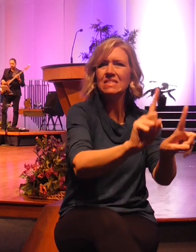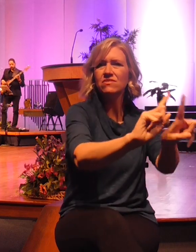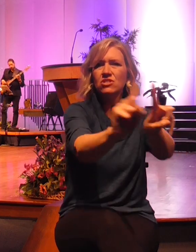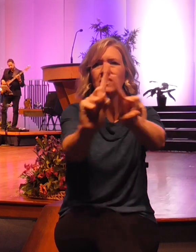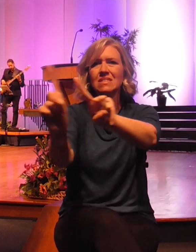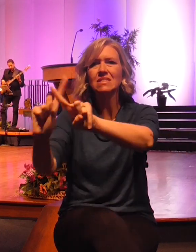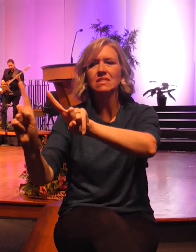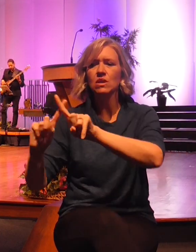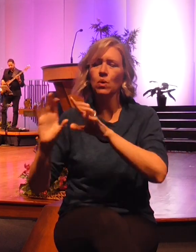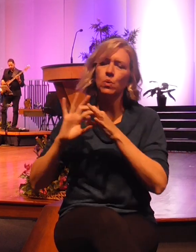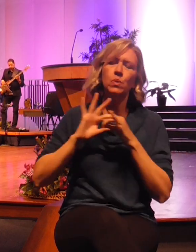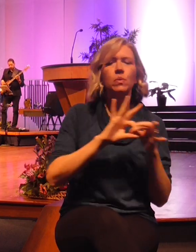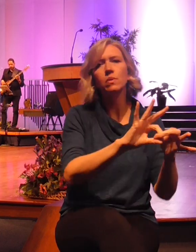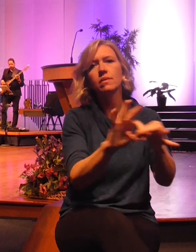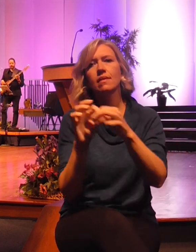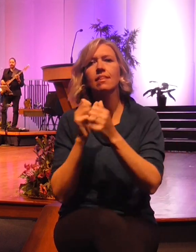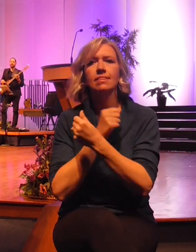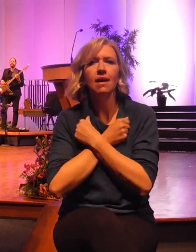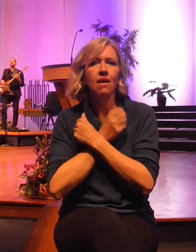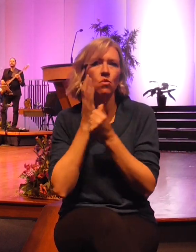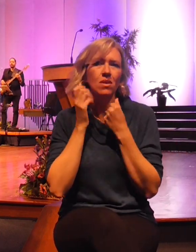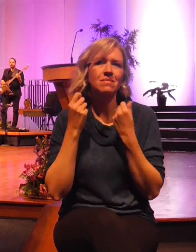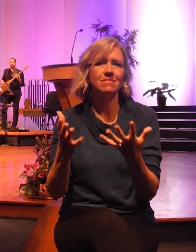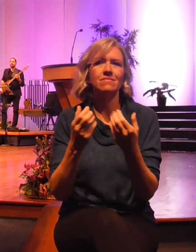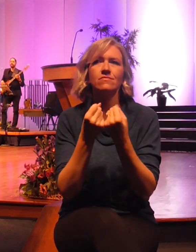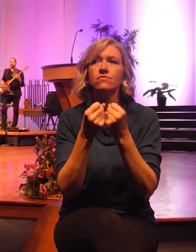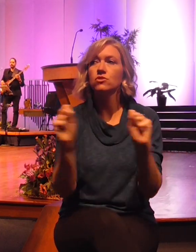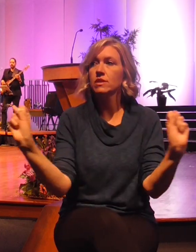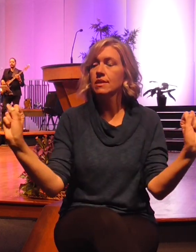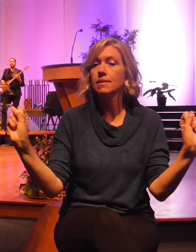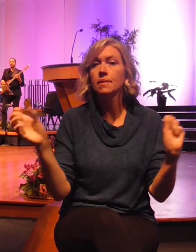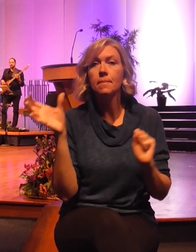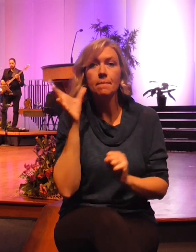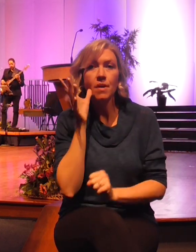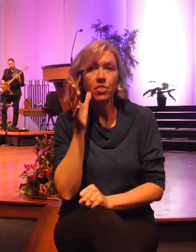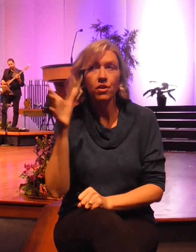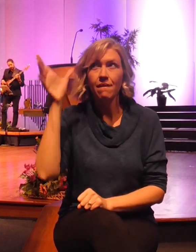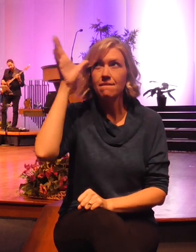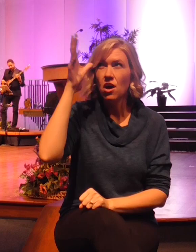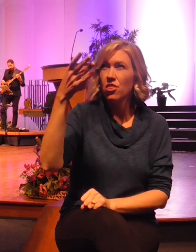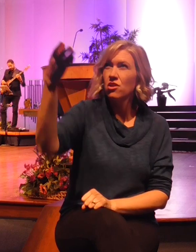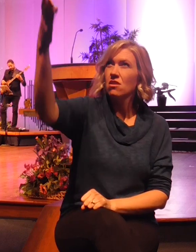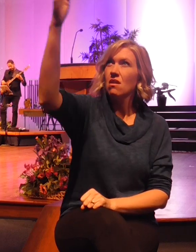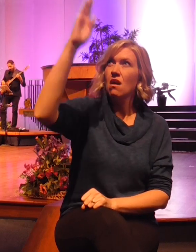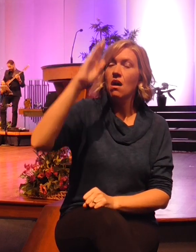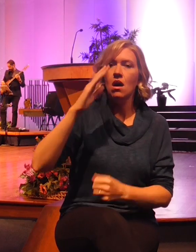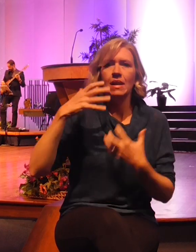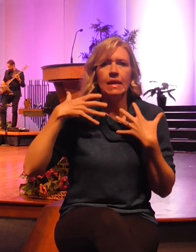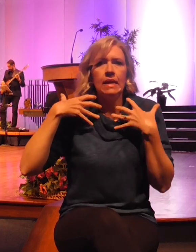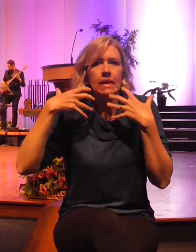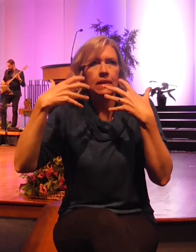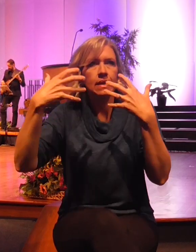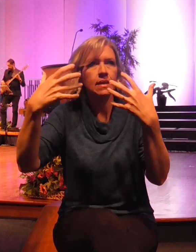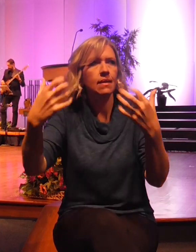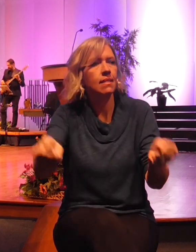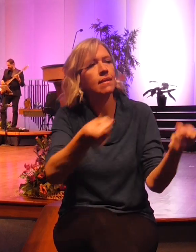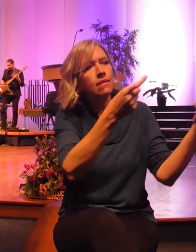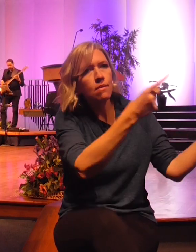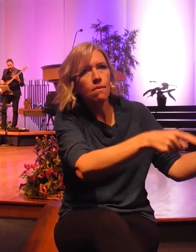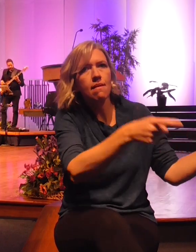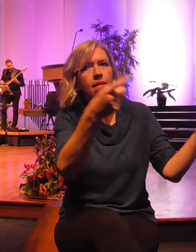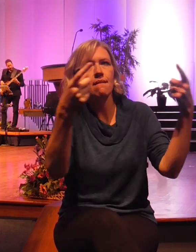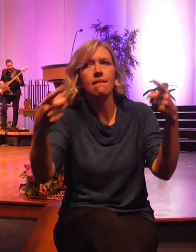Love will set us free. Hey, yeah, Mother, Father, God, there's a healing going